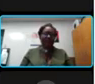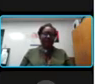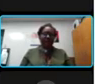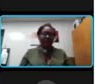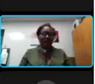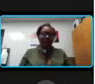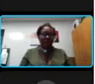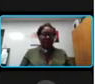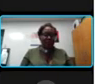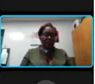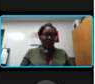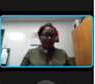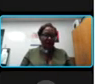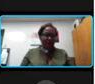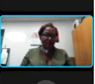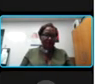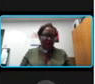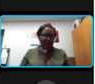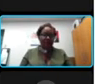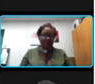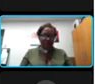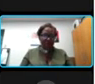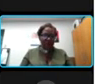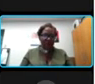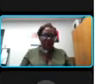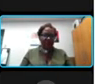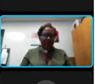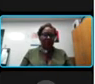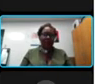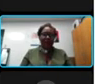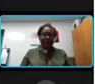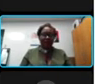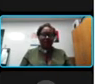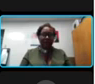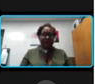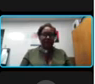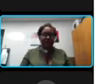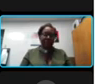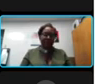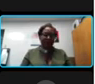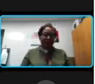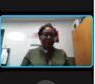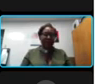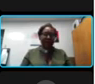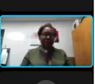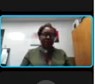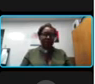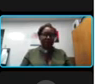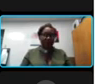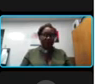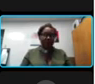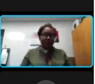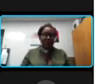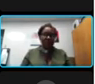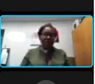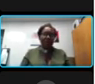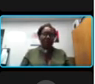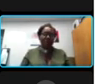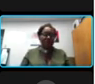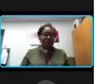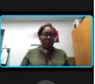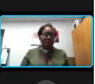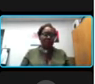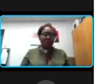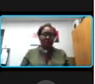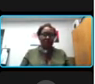And then finally, I want to just point out that another strategy that we have in place is providing timely notifications